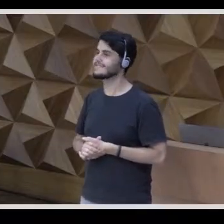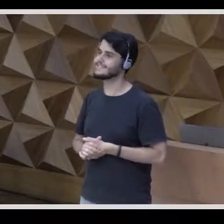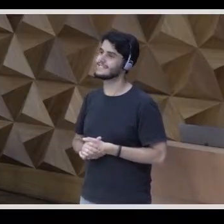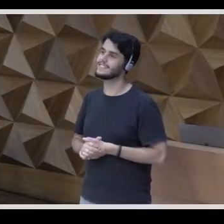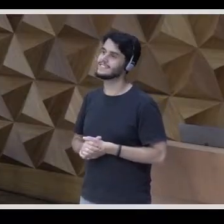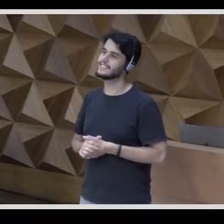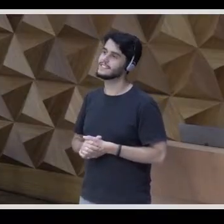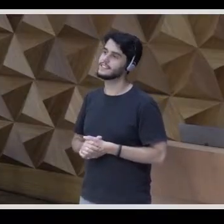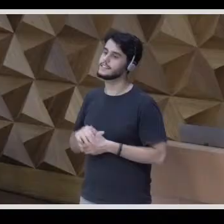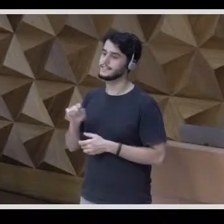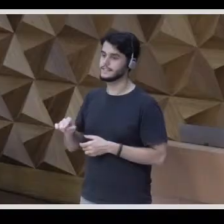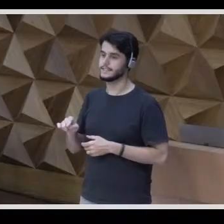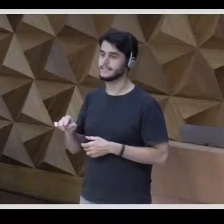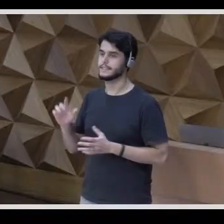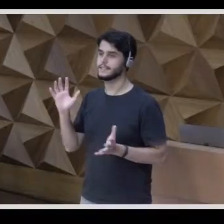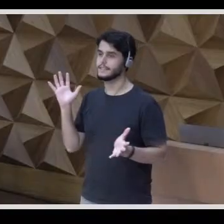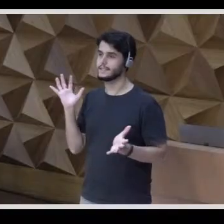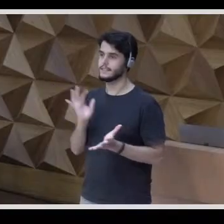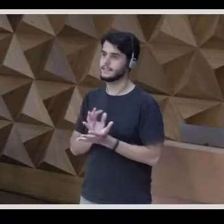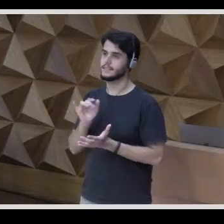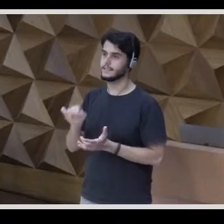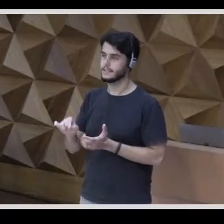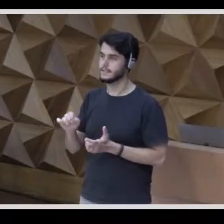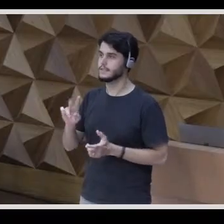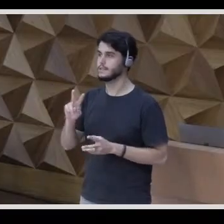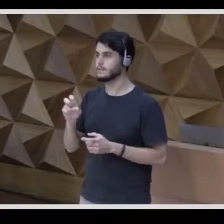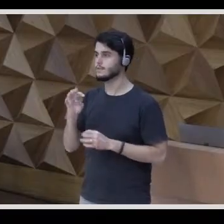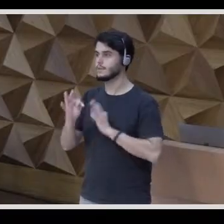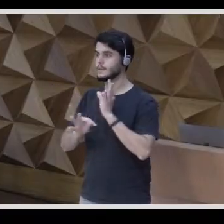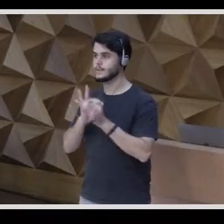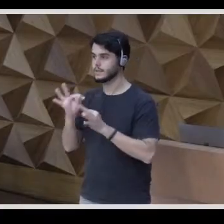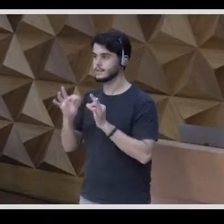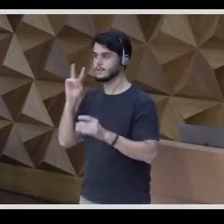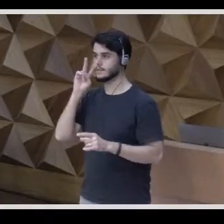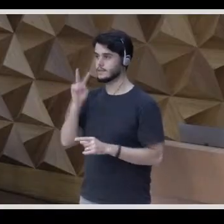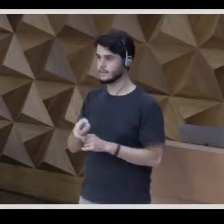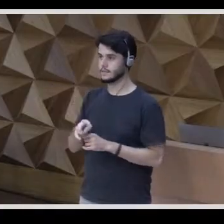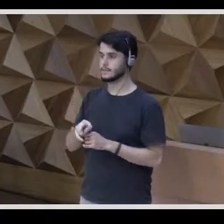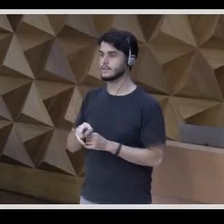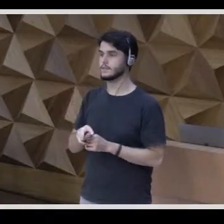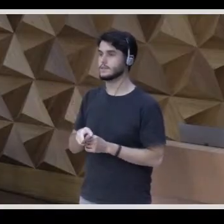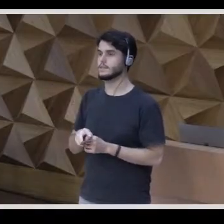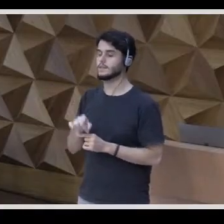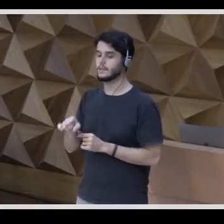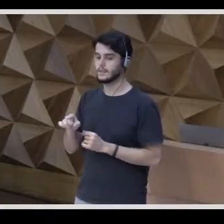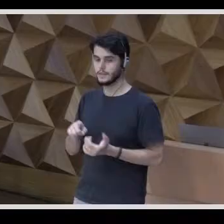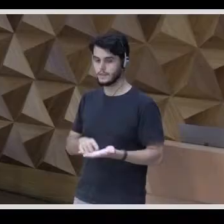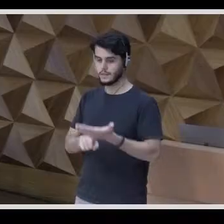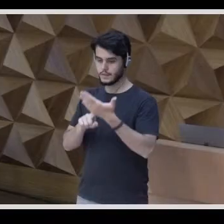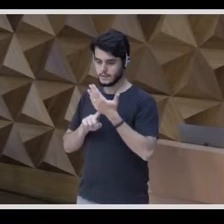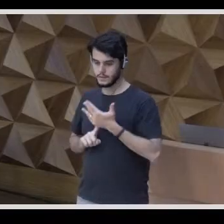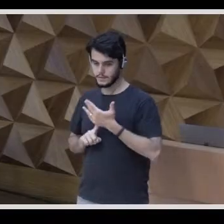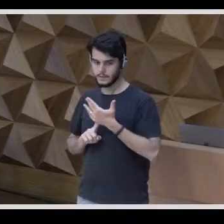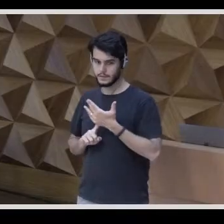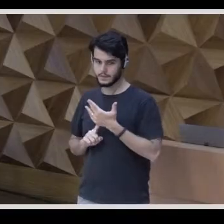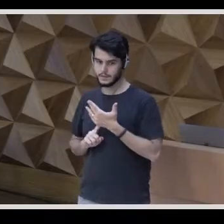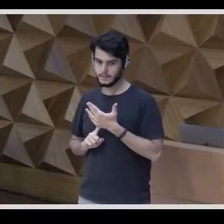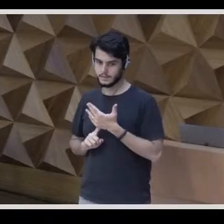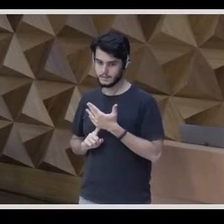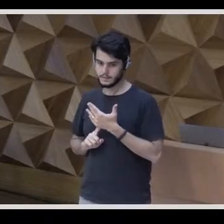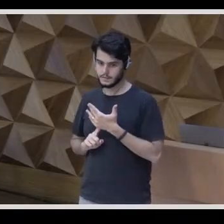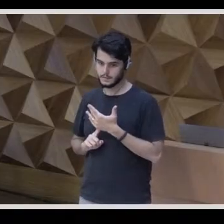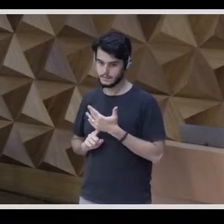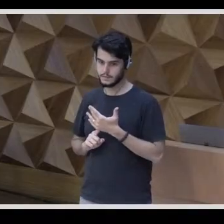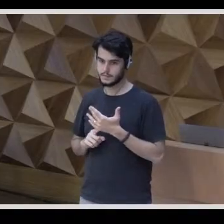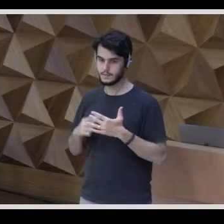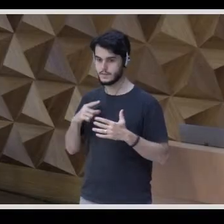of technology, and what I see is, I think, with the examples you had, we can still have suspicion of technology because I